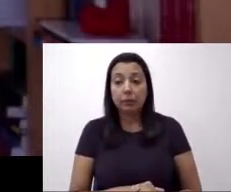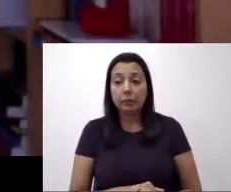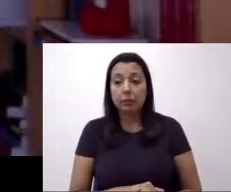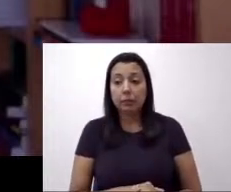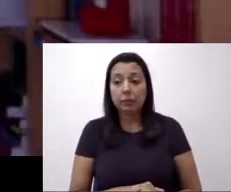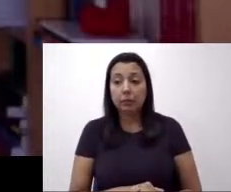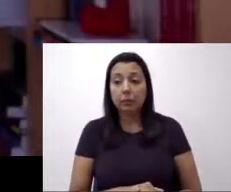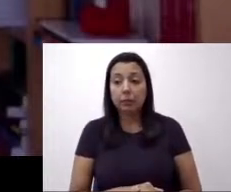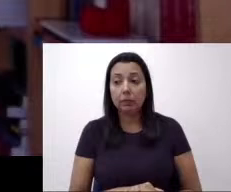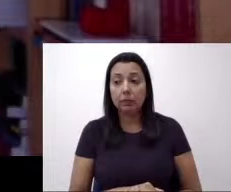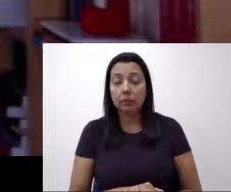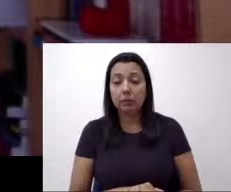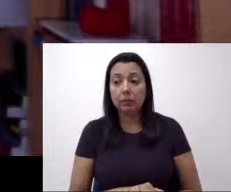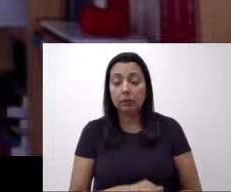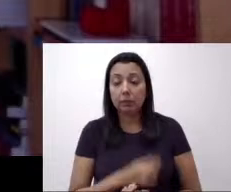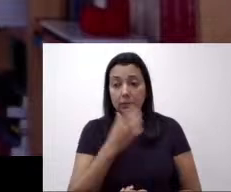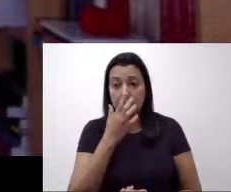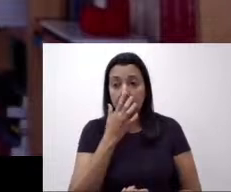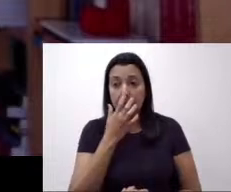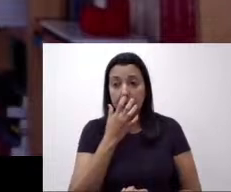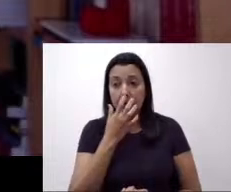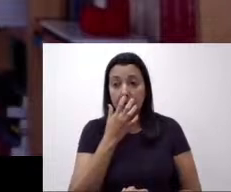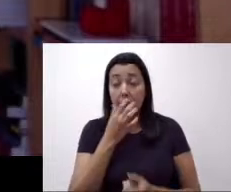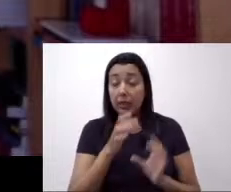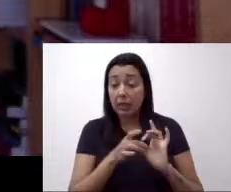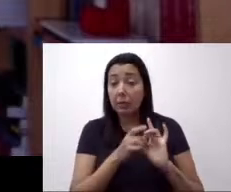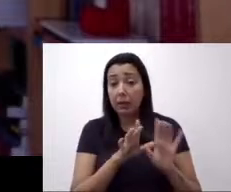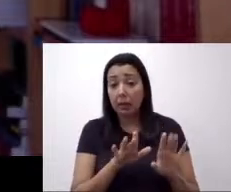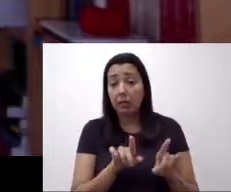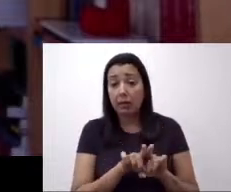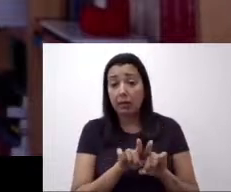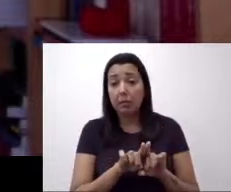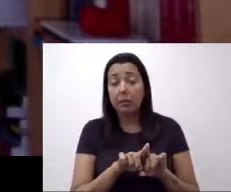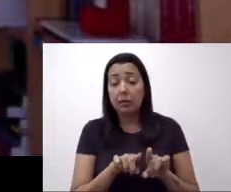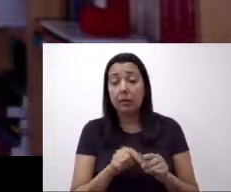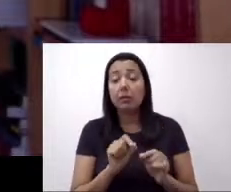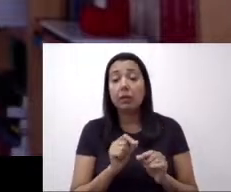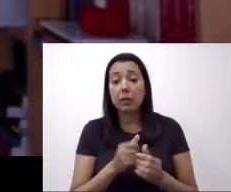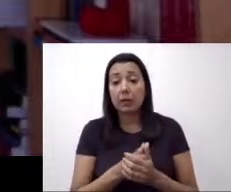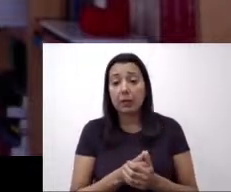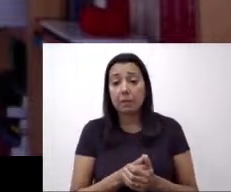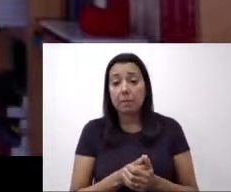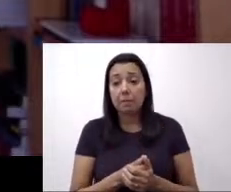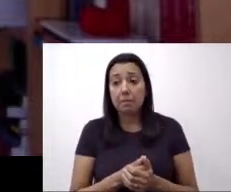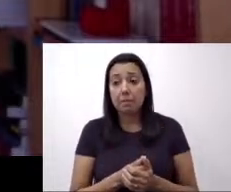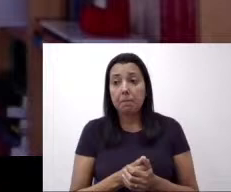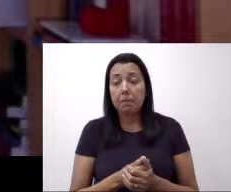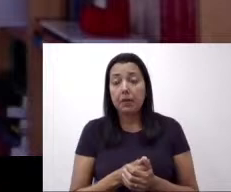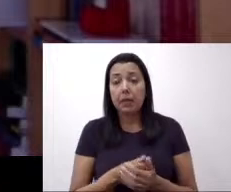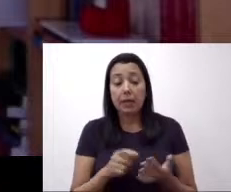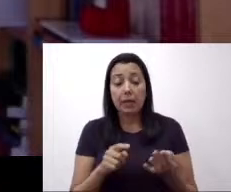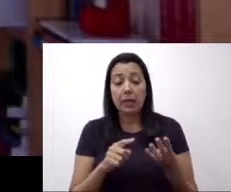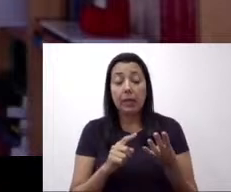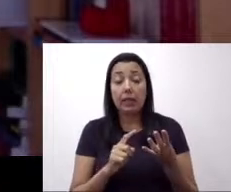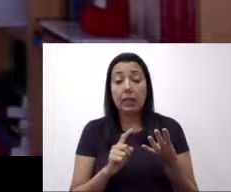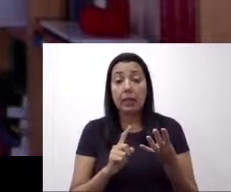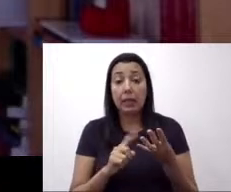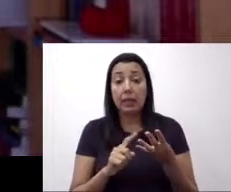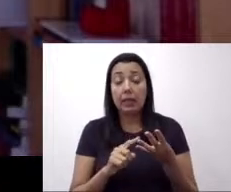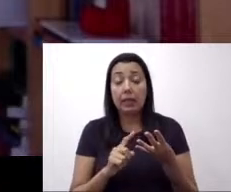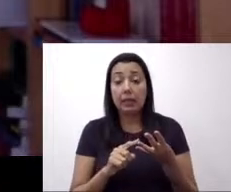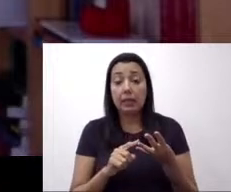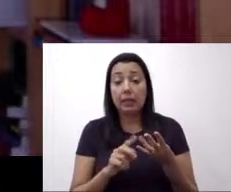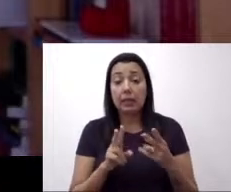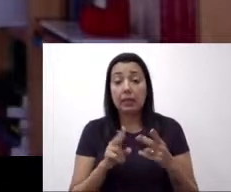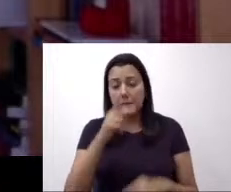Yes, you have also a third one concerning actors, which can